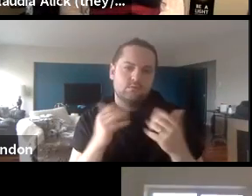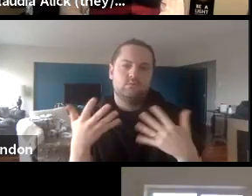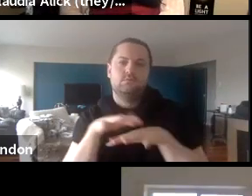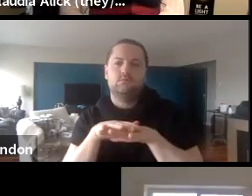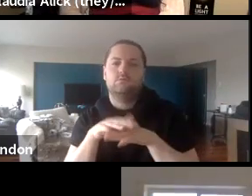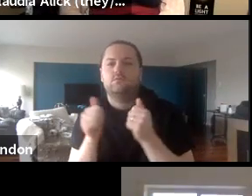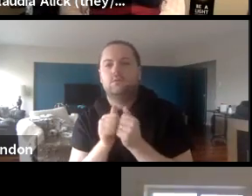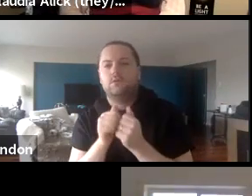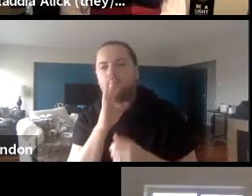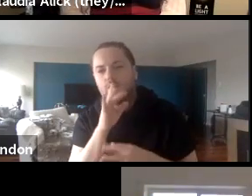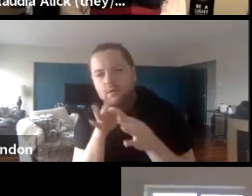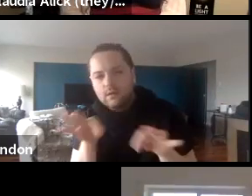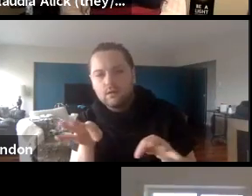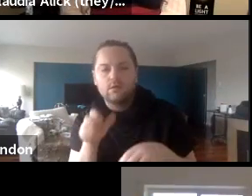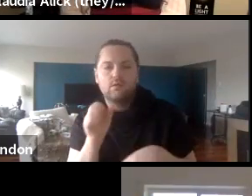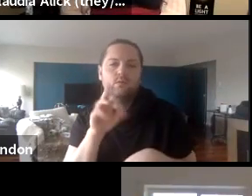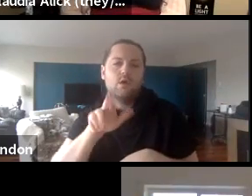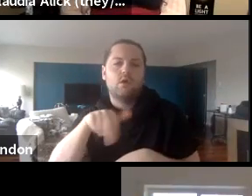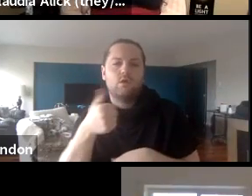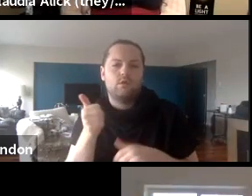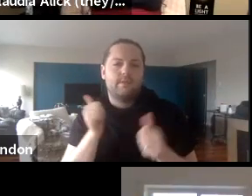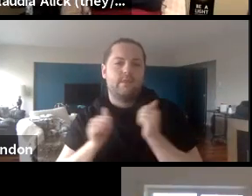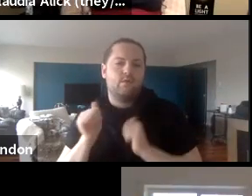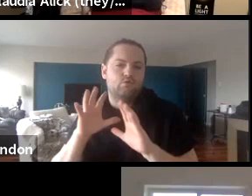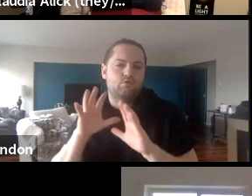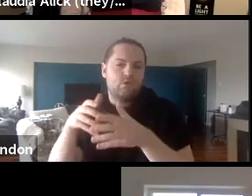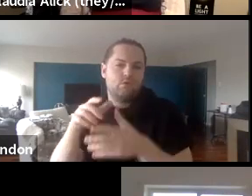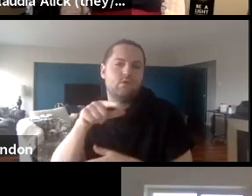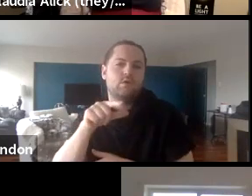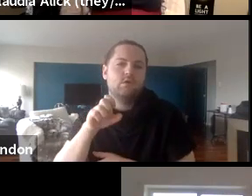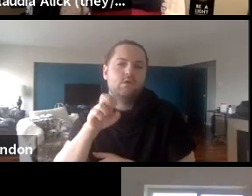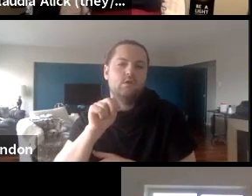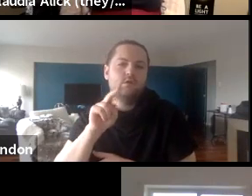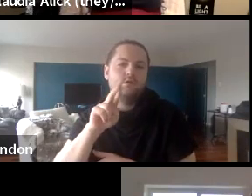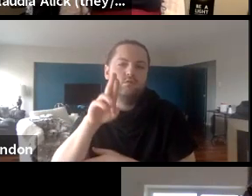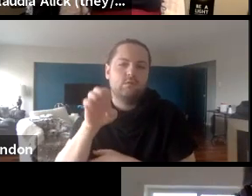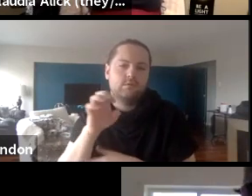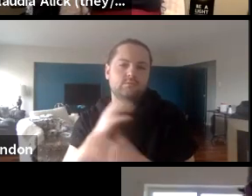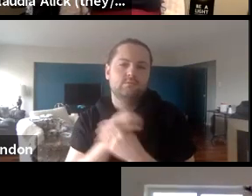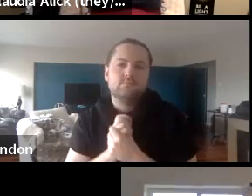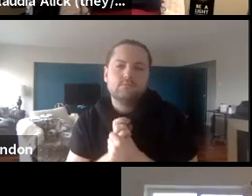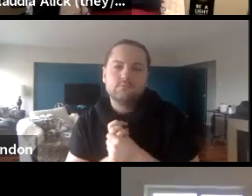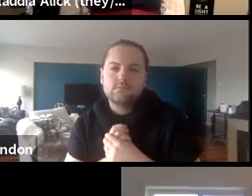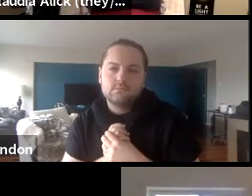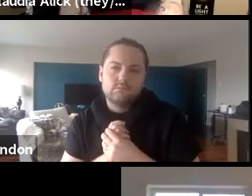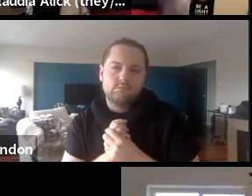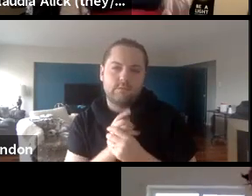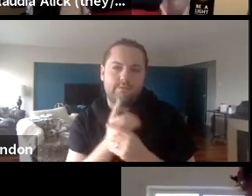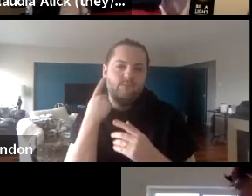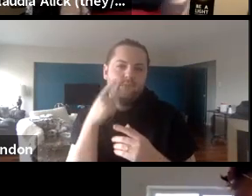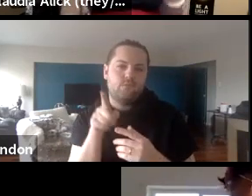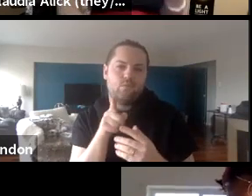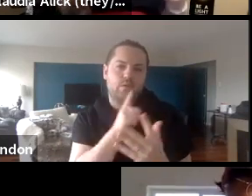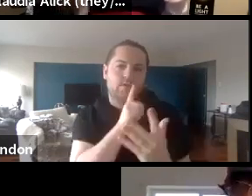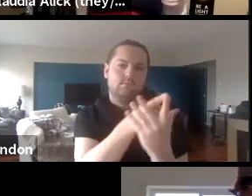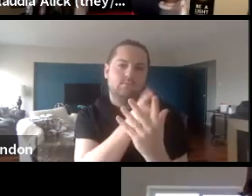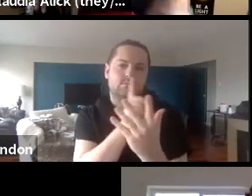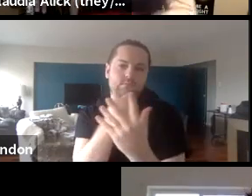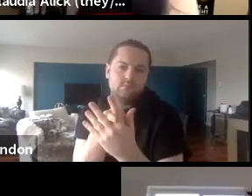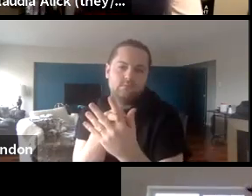goal with language is really to integrate with spoken language or with other theater groups or other genres that could